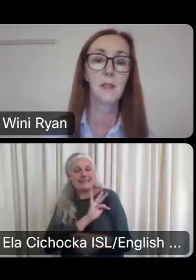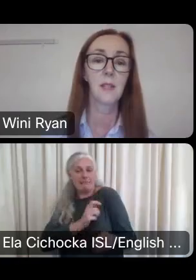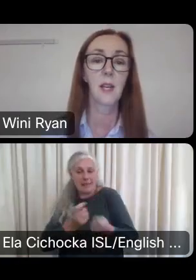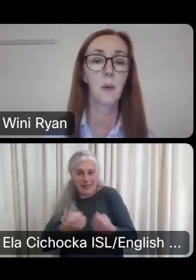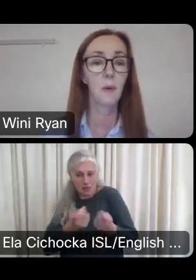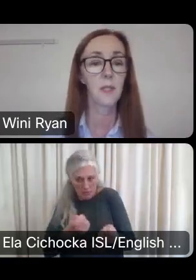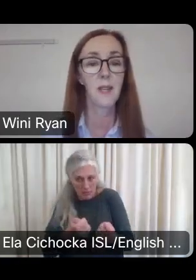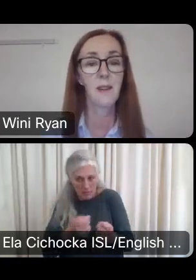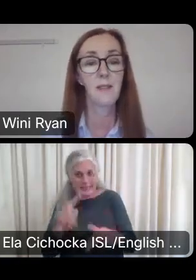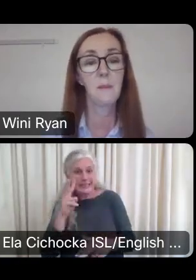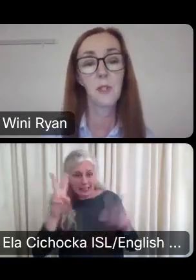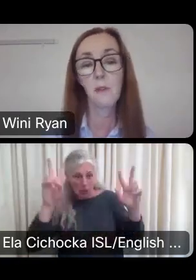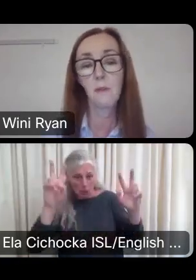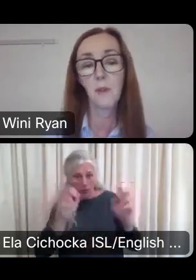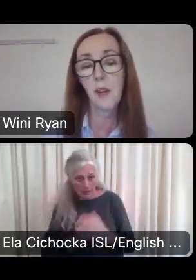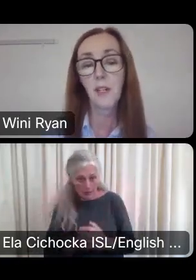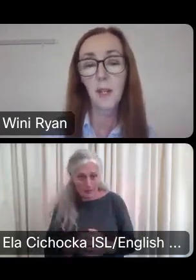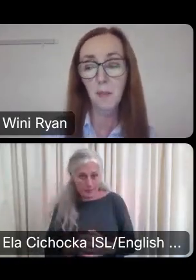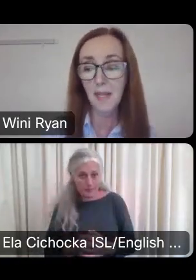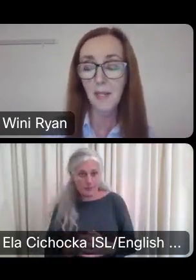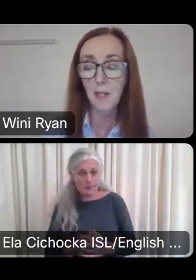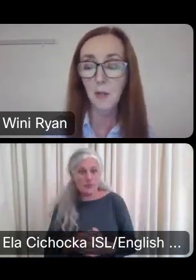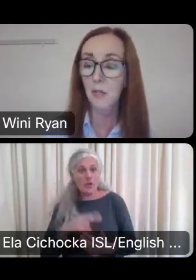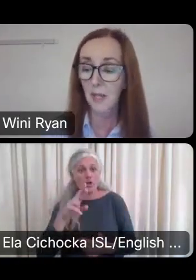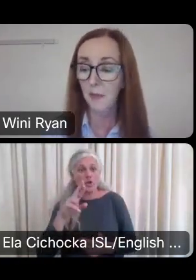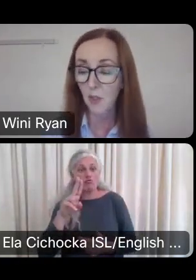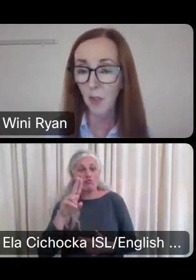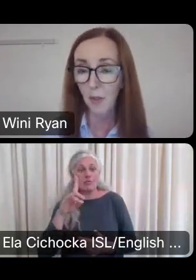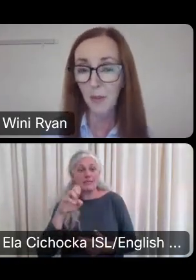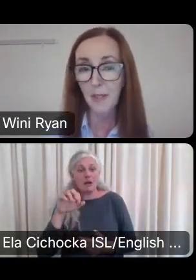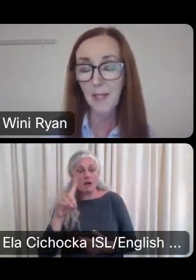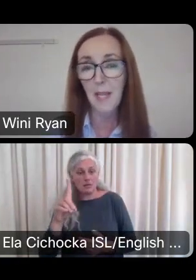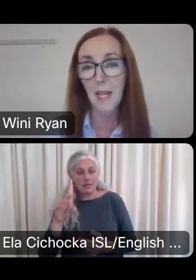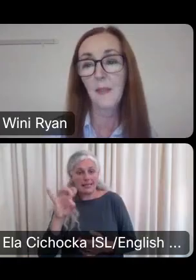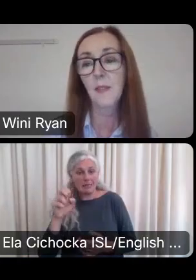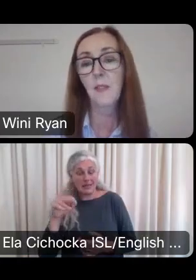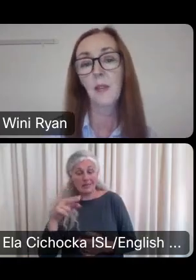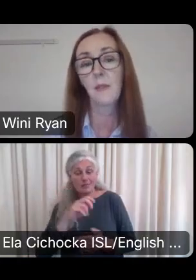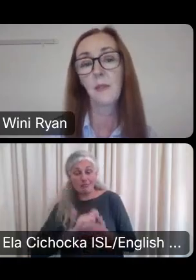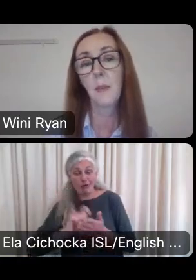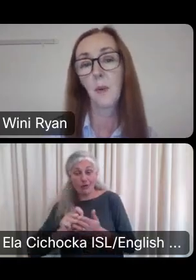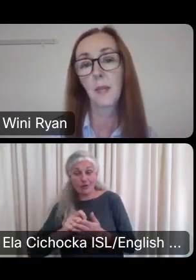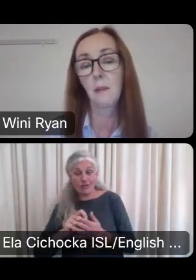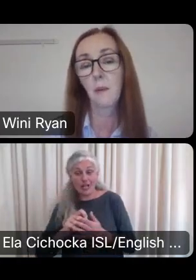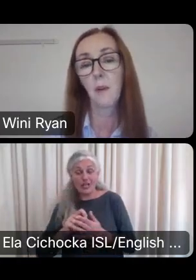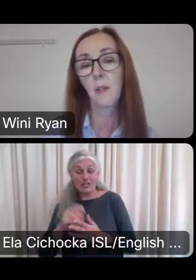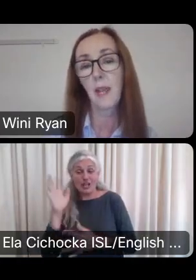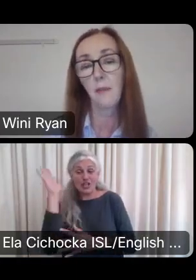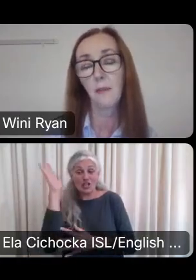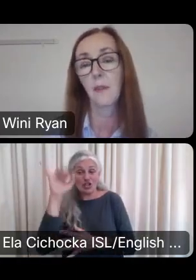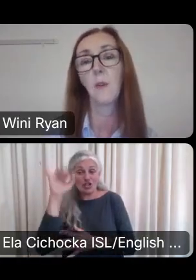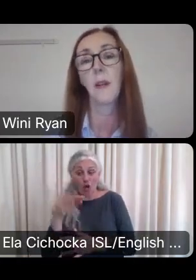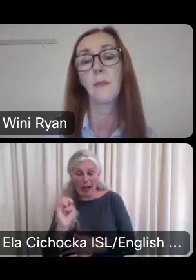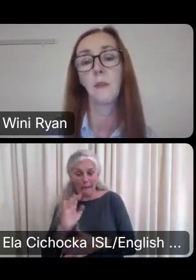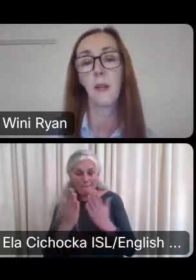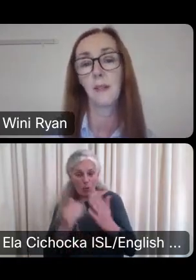you can see a quote from Rudyard Kipling, who wrote the Jungle Book. And this is taken from a poem that he wrote called If.